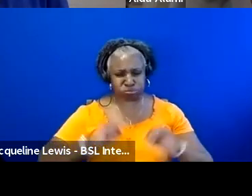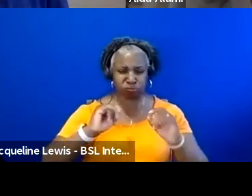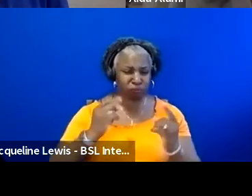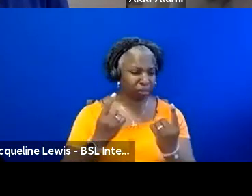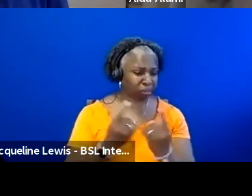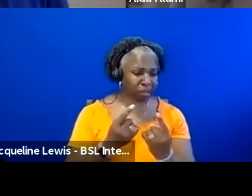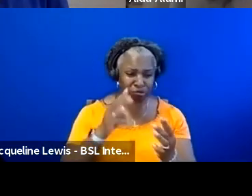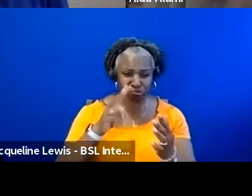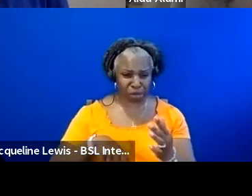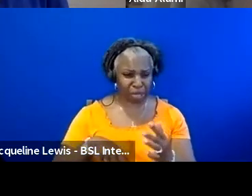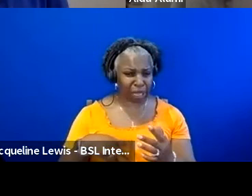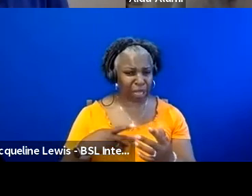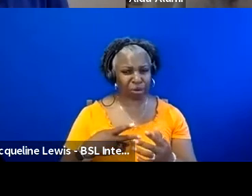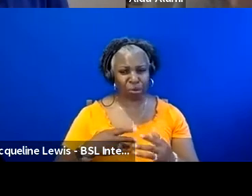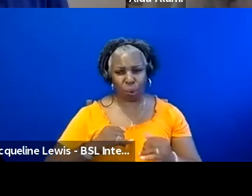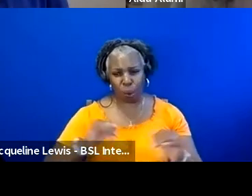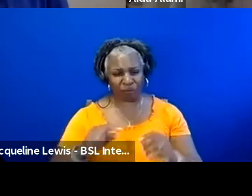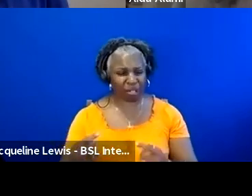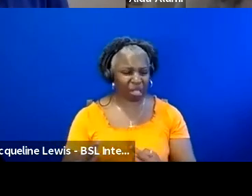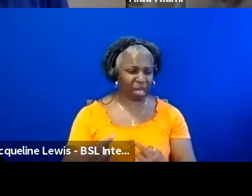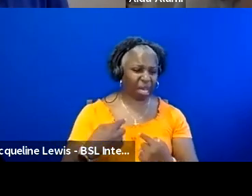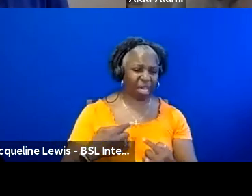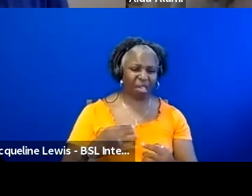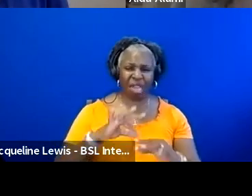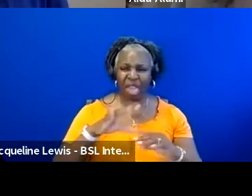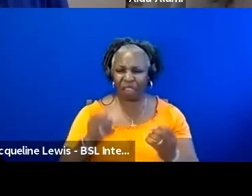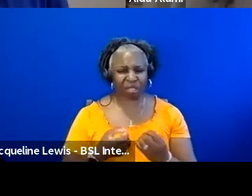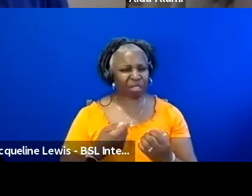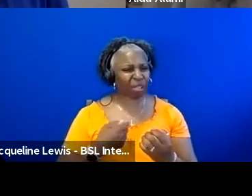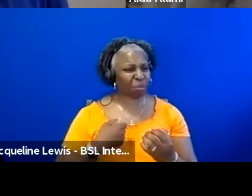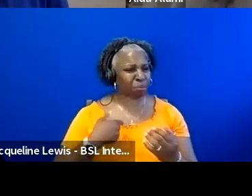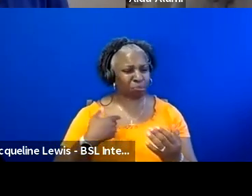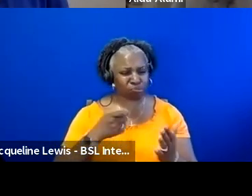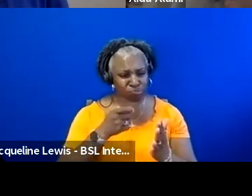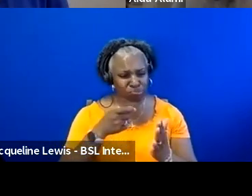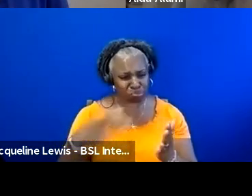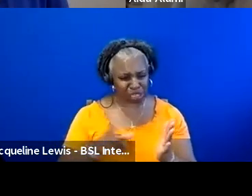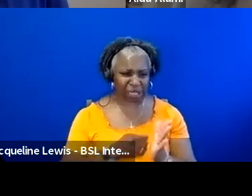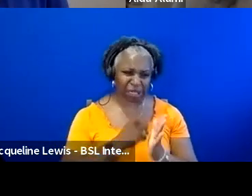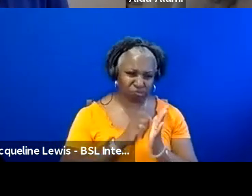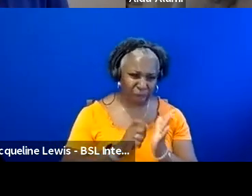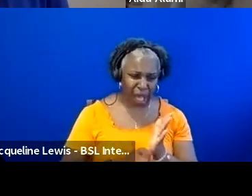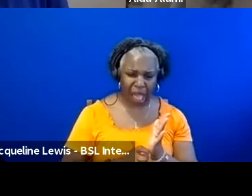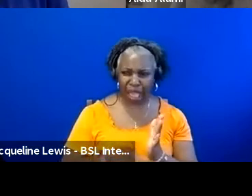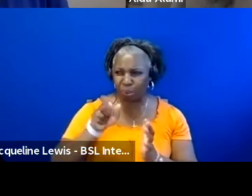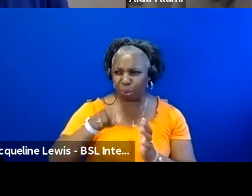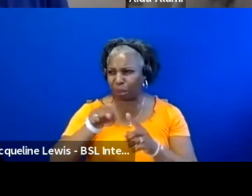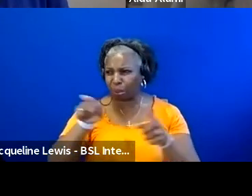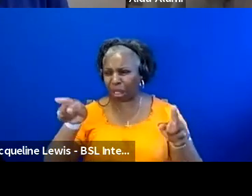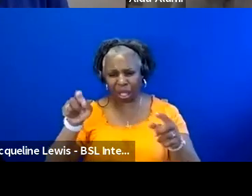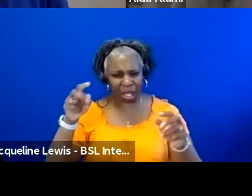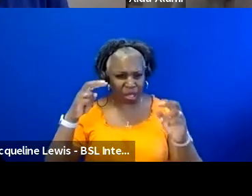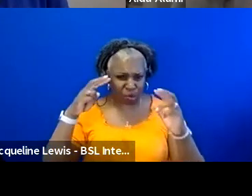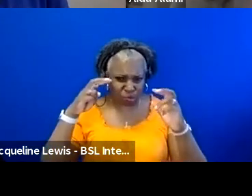that for anything I say, anything I write, everything I write, everything I do is analyzed, is trolled, is